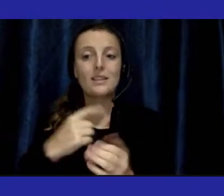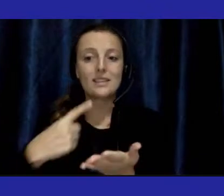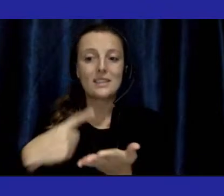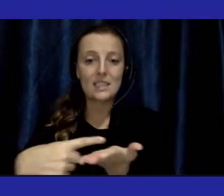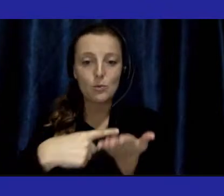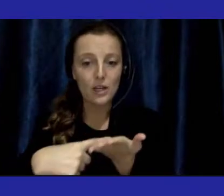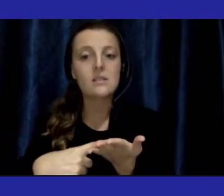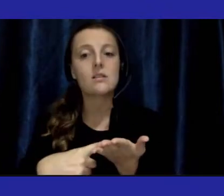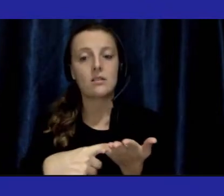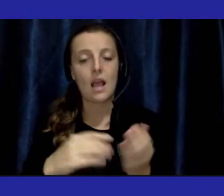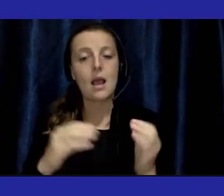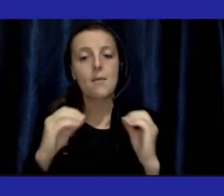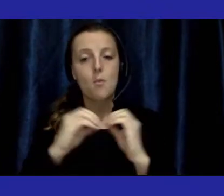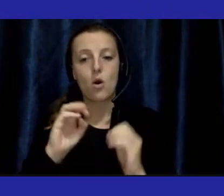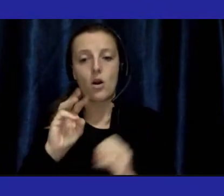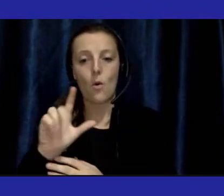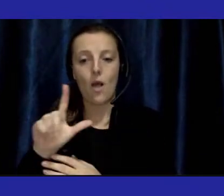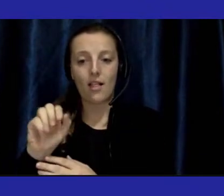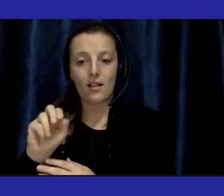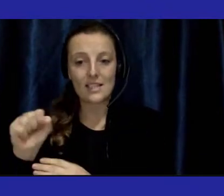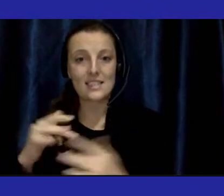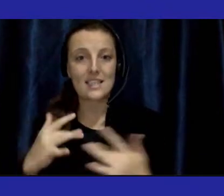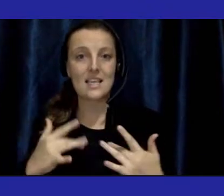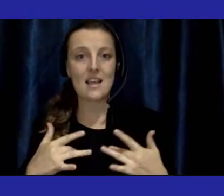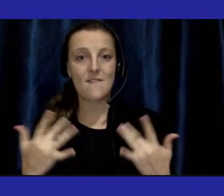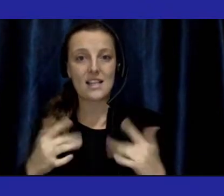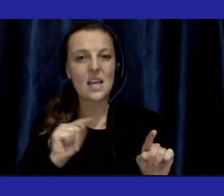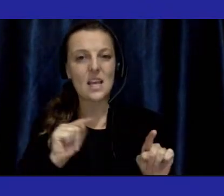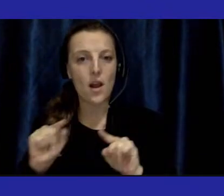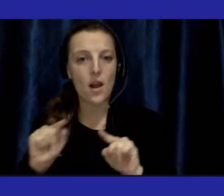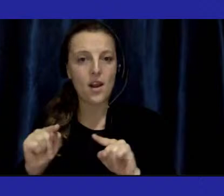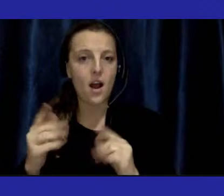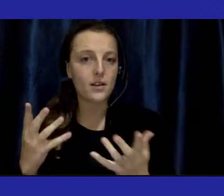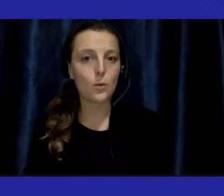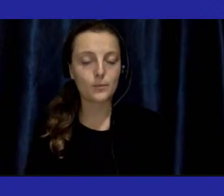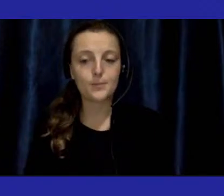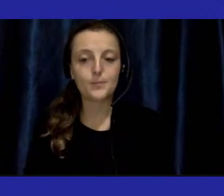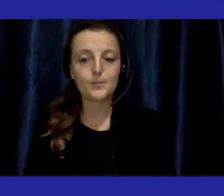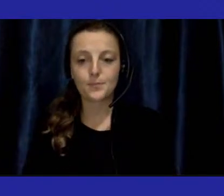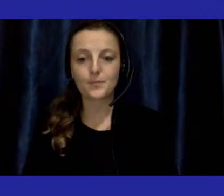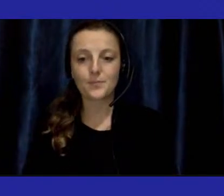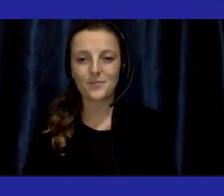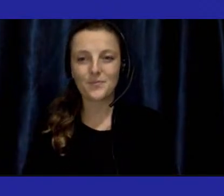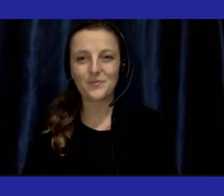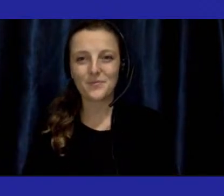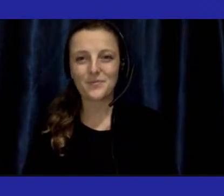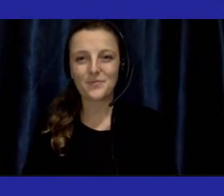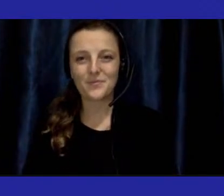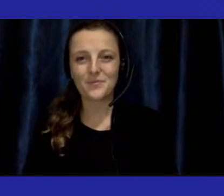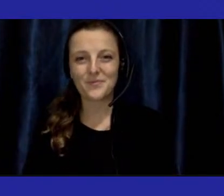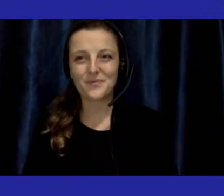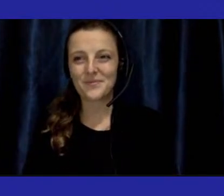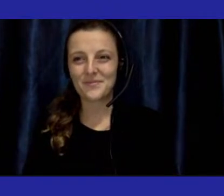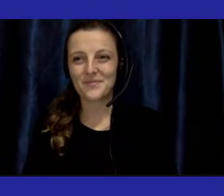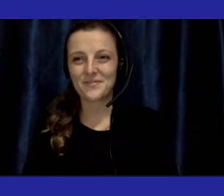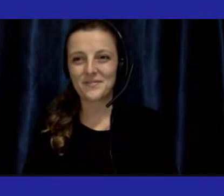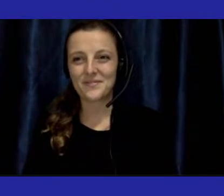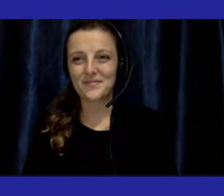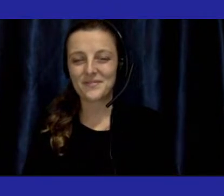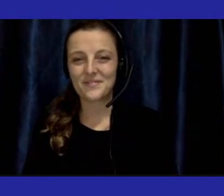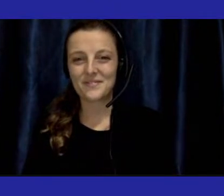not like our staff are more traumatized. Yeah. Glad to hear